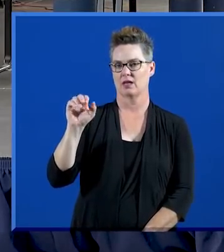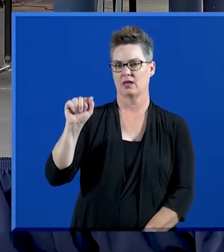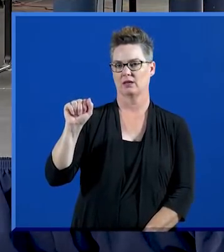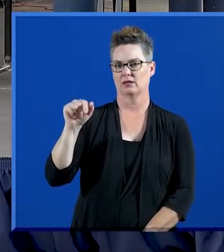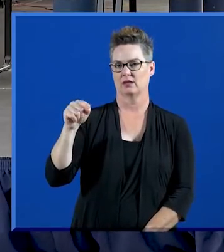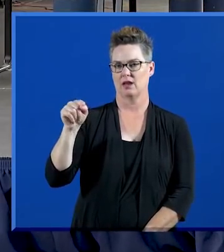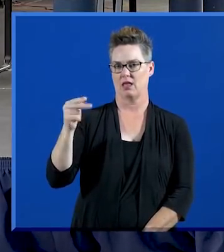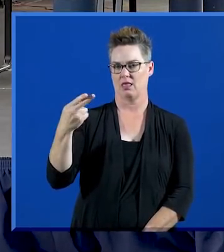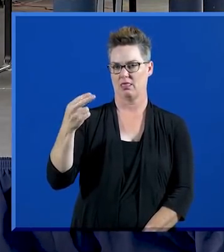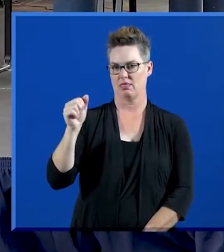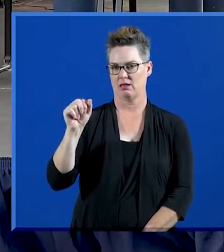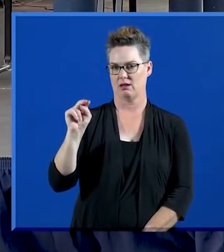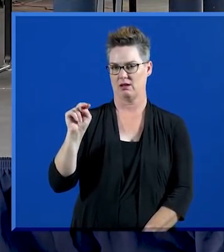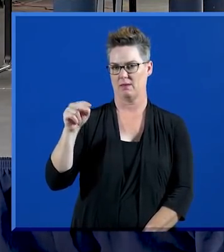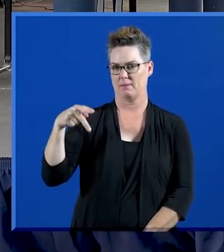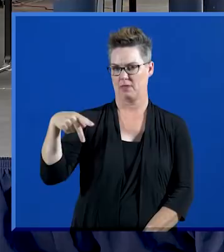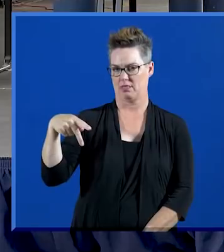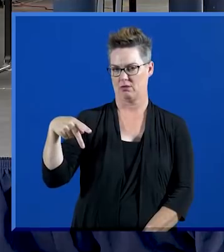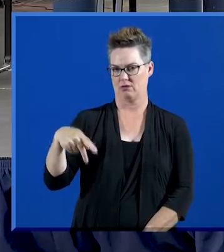Nathan Pinluck.